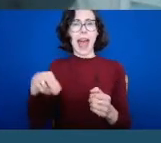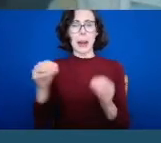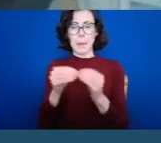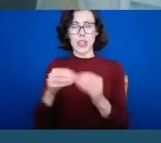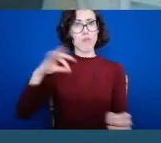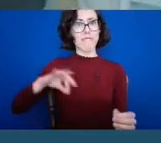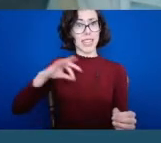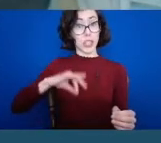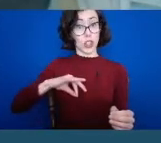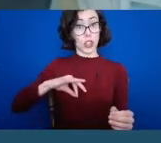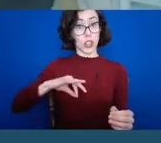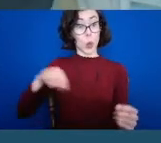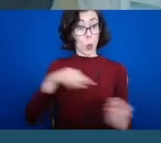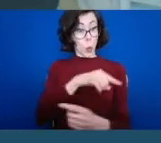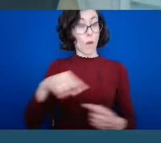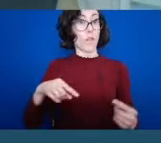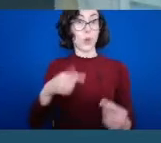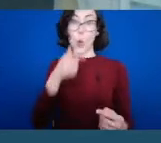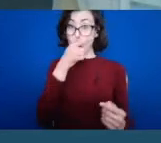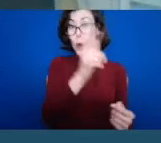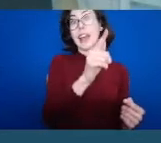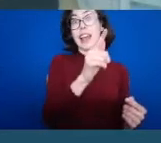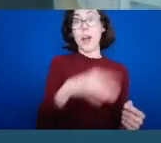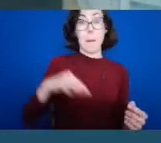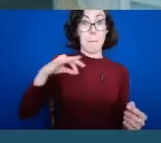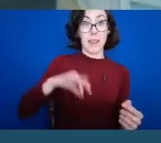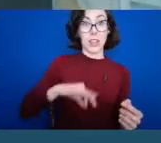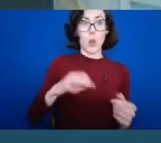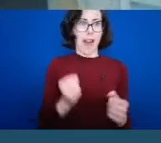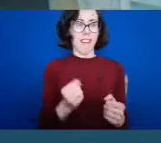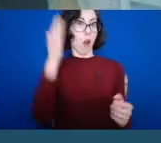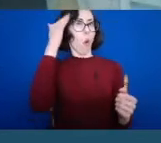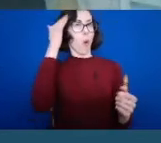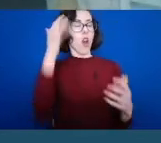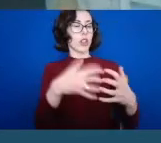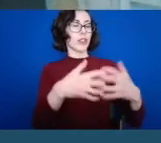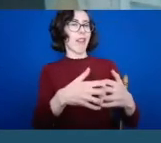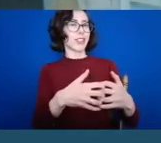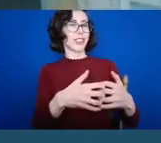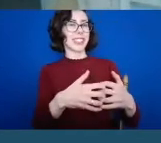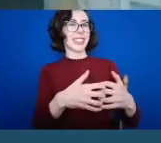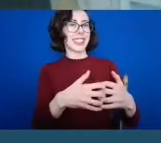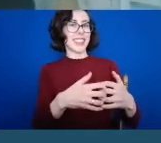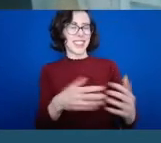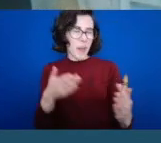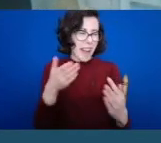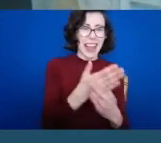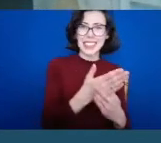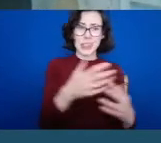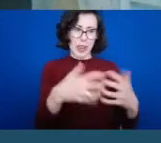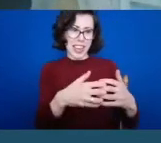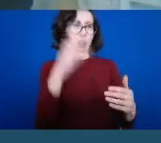lucky enough to have both the technological knowledge, which Joanne touched on as well. So that access to tech and knowing how to use